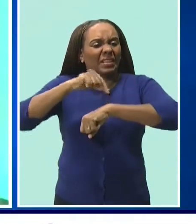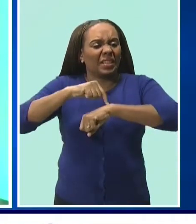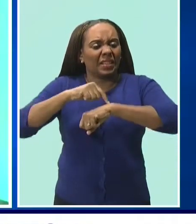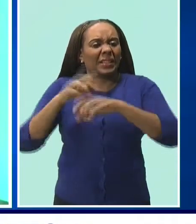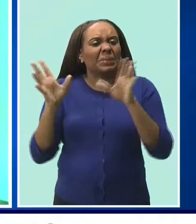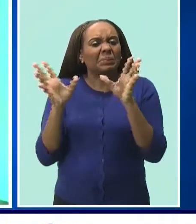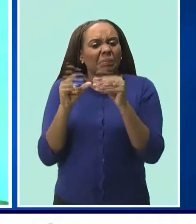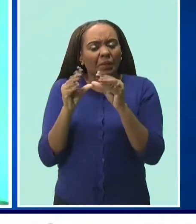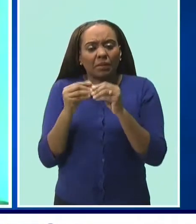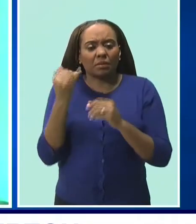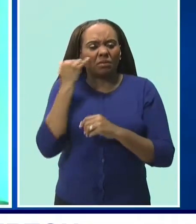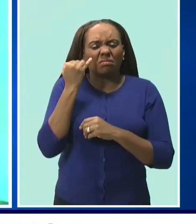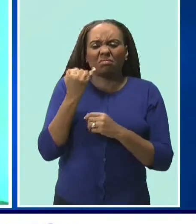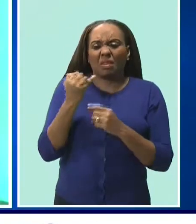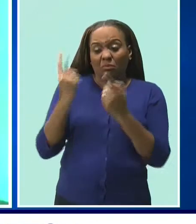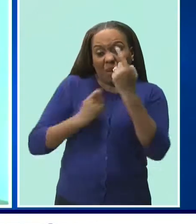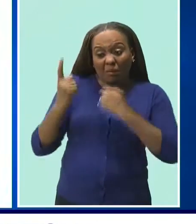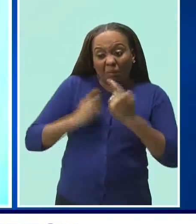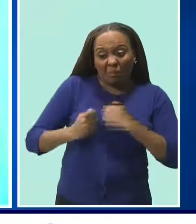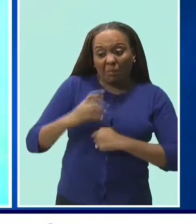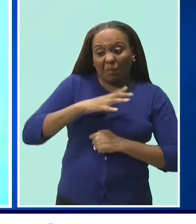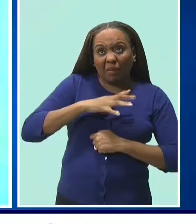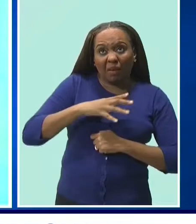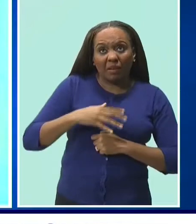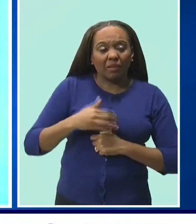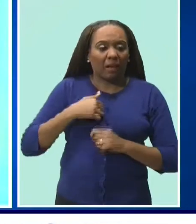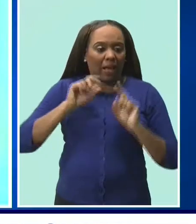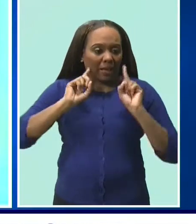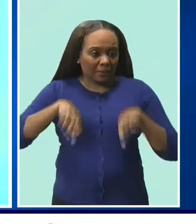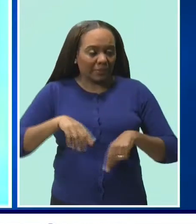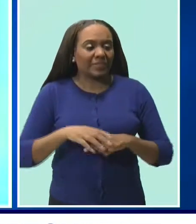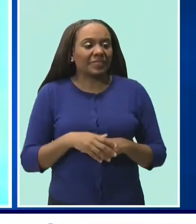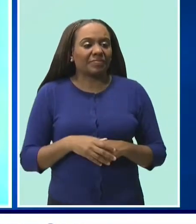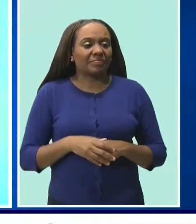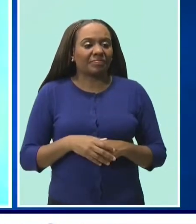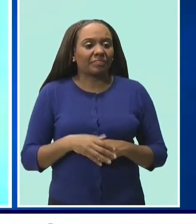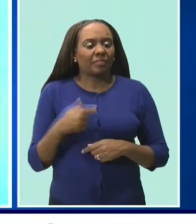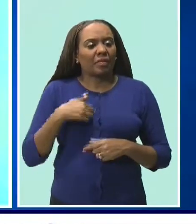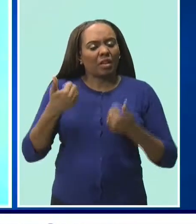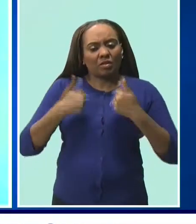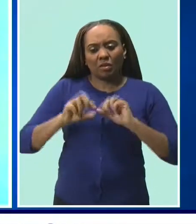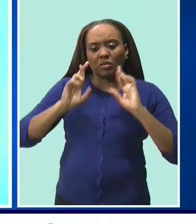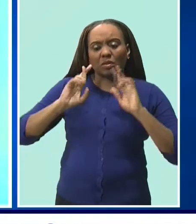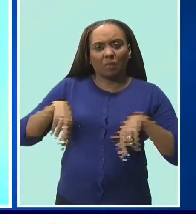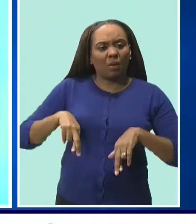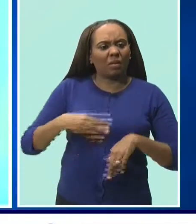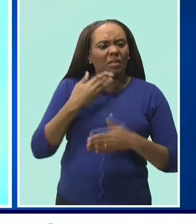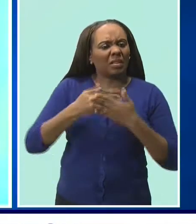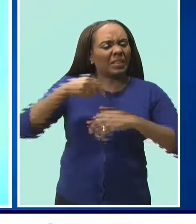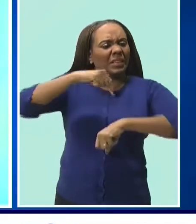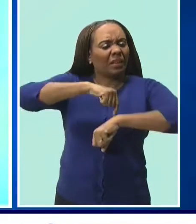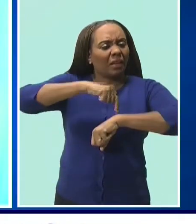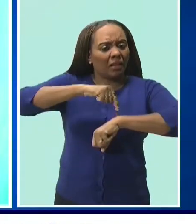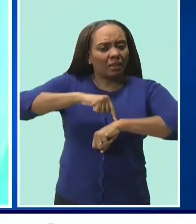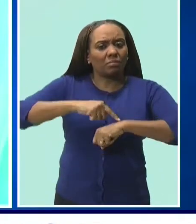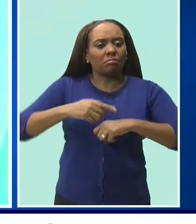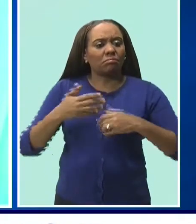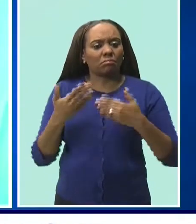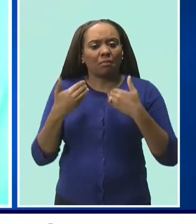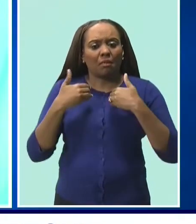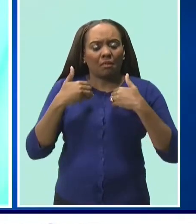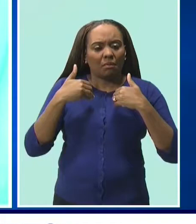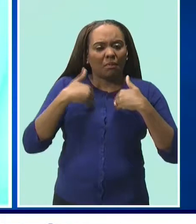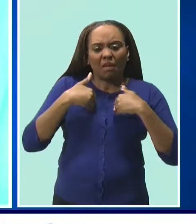have questions and those types of things, I try to respond to them in a timely fashion so that they get